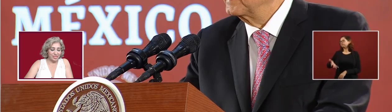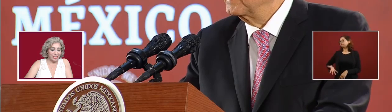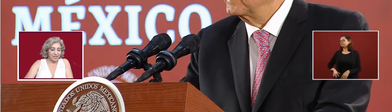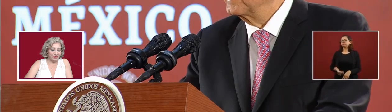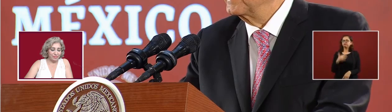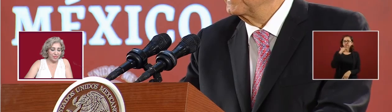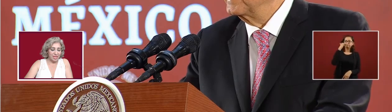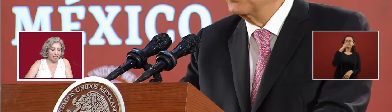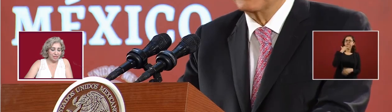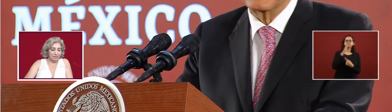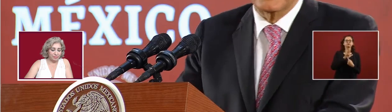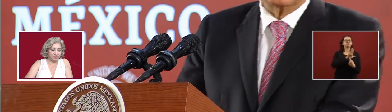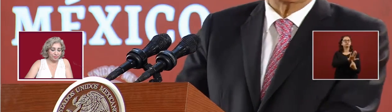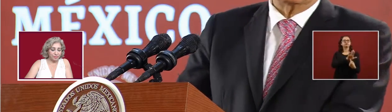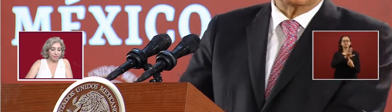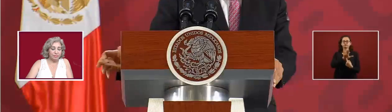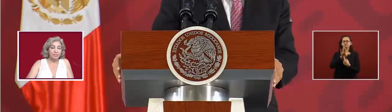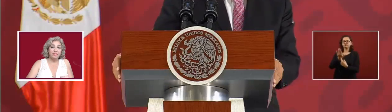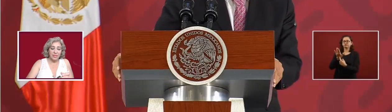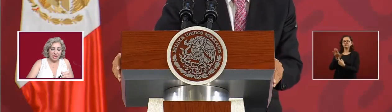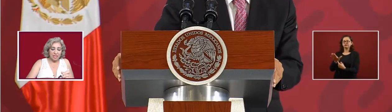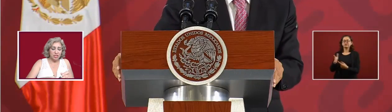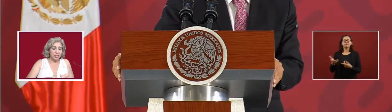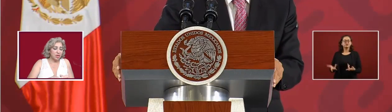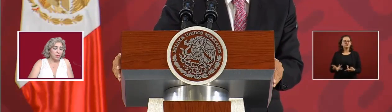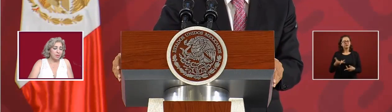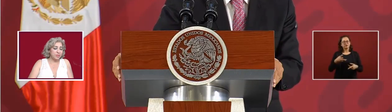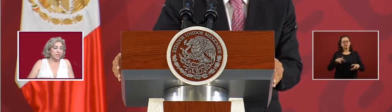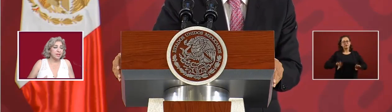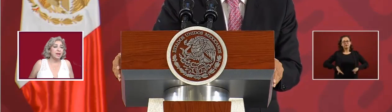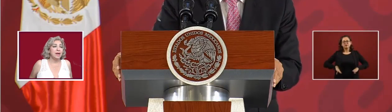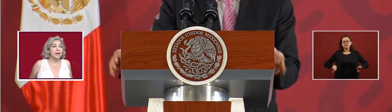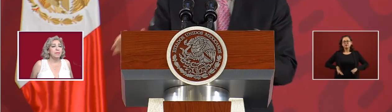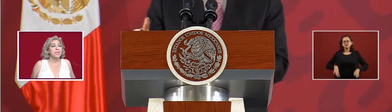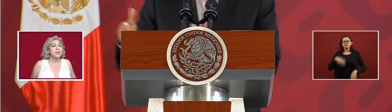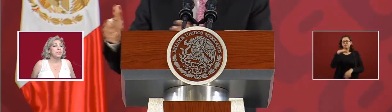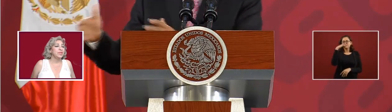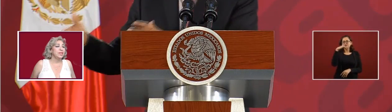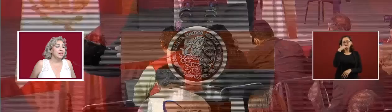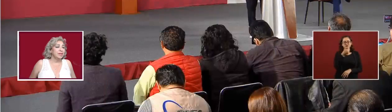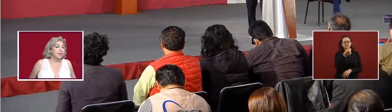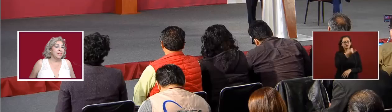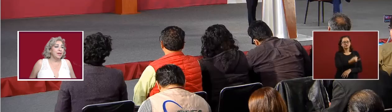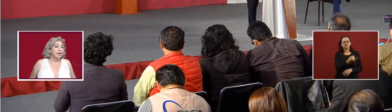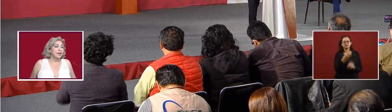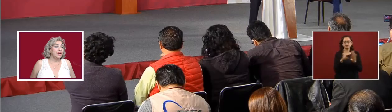Pantoche so the corrupts people